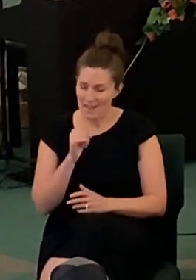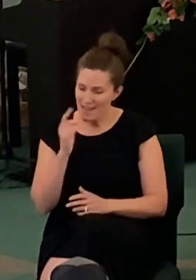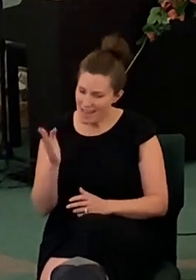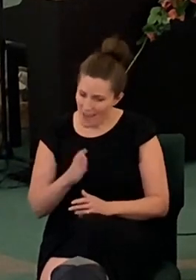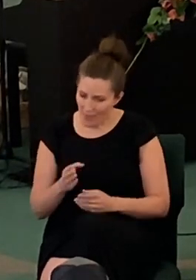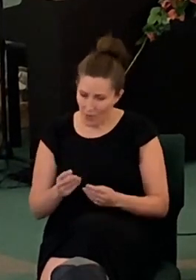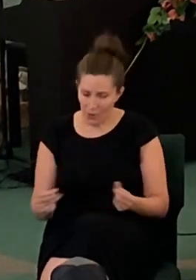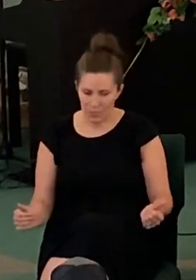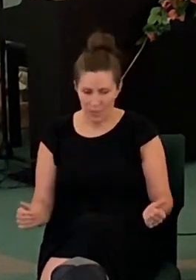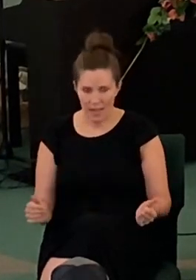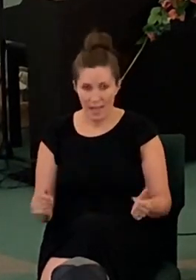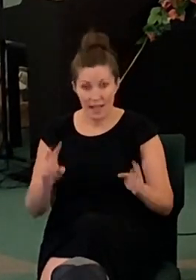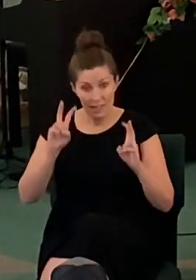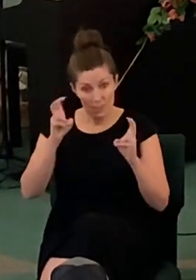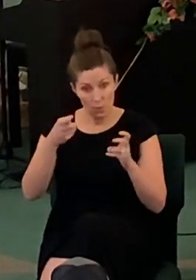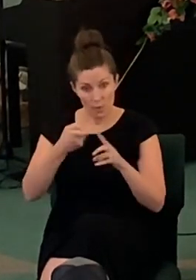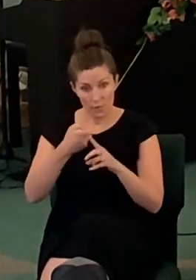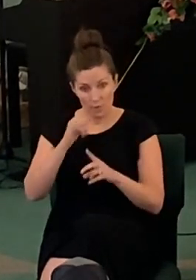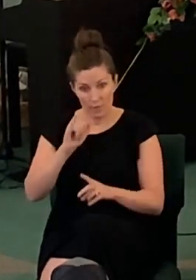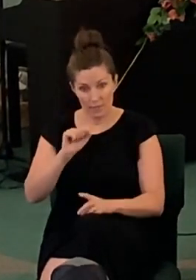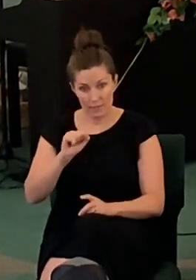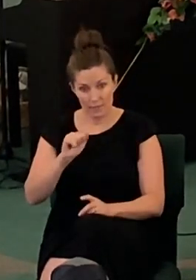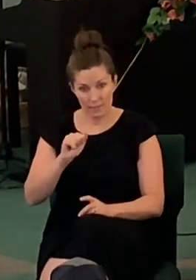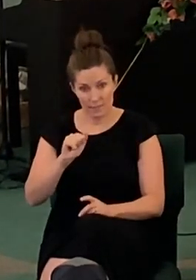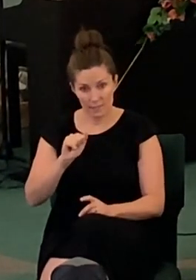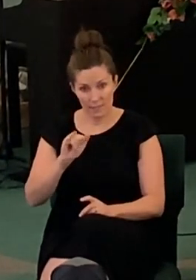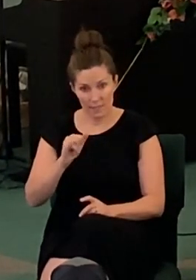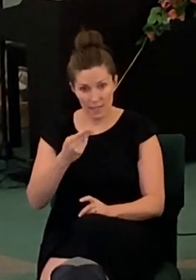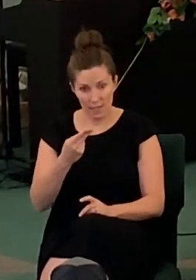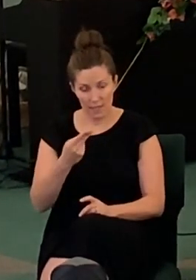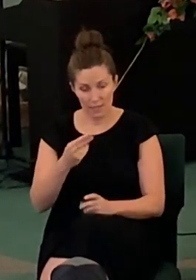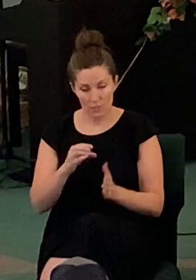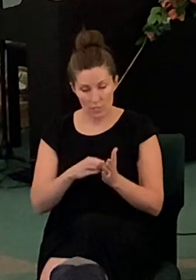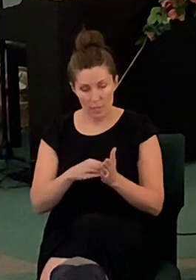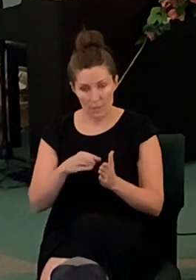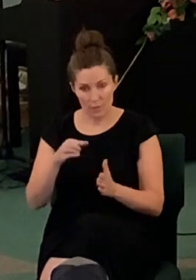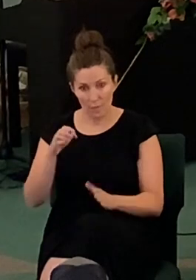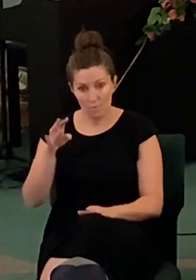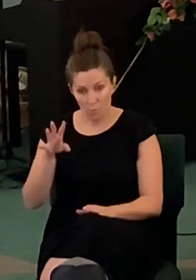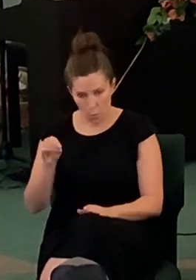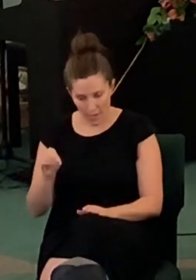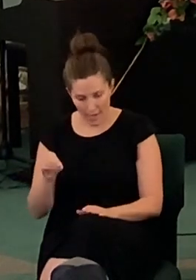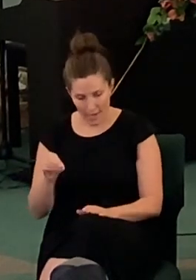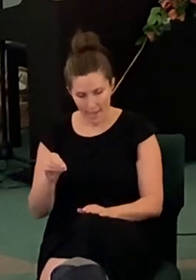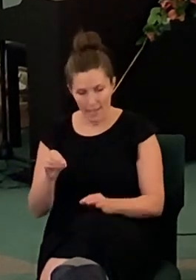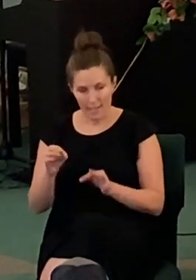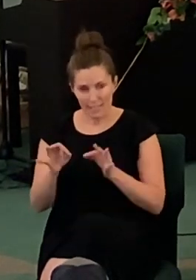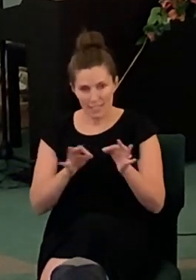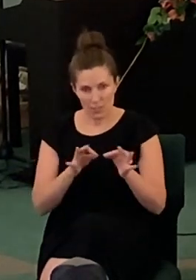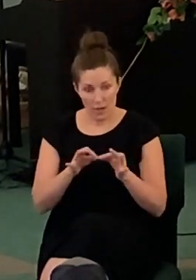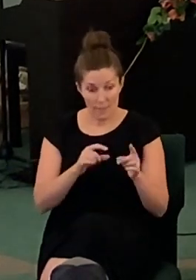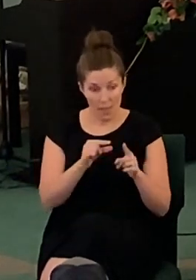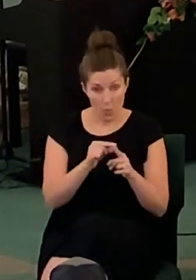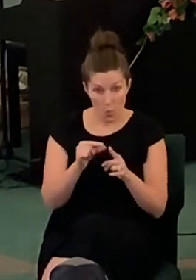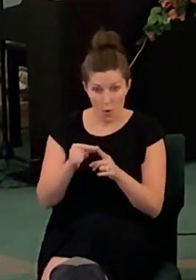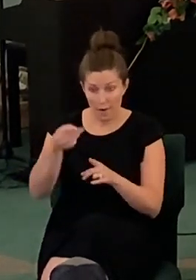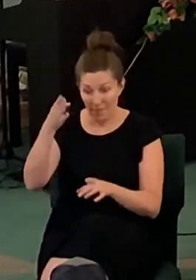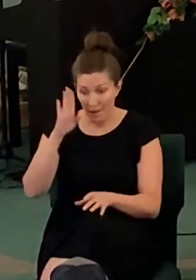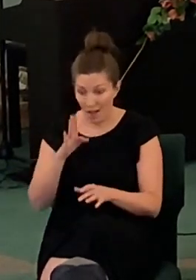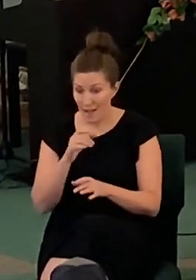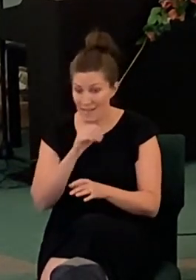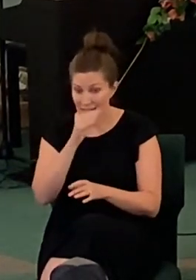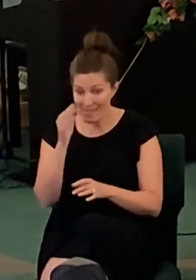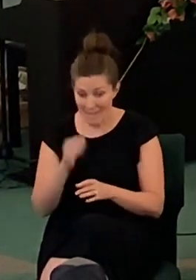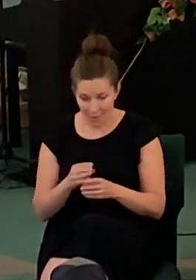He's quoting from Isaiah chapter 40 here, describing how the word from God does not diminish and doesn't